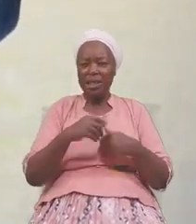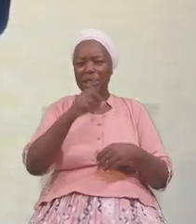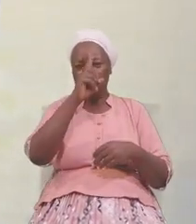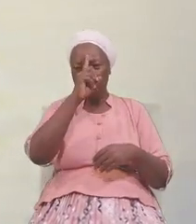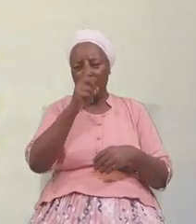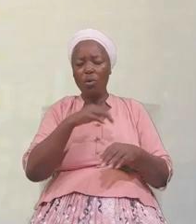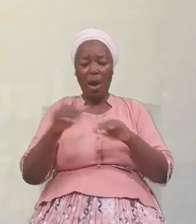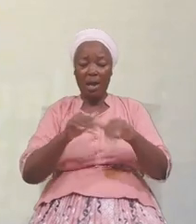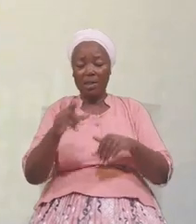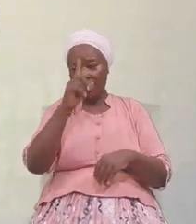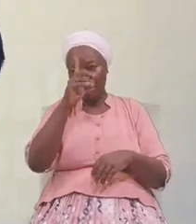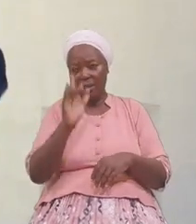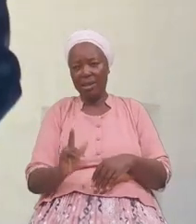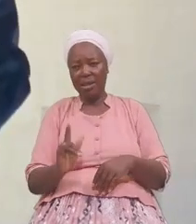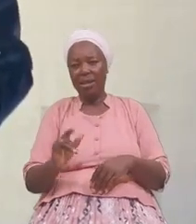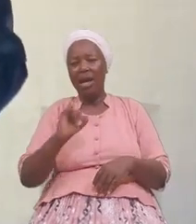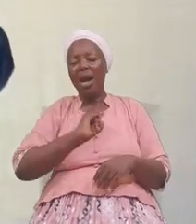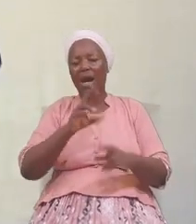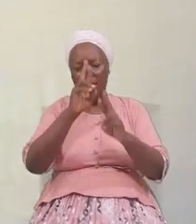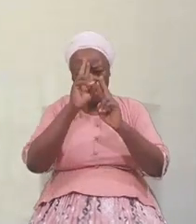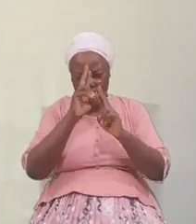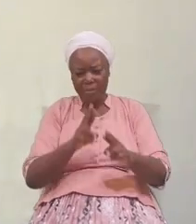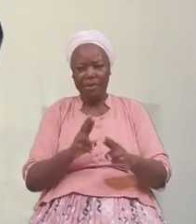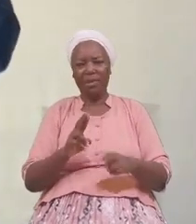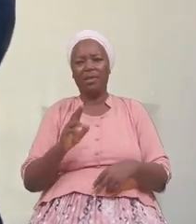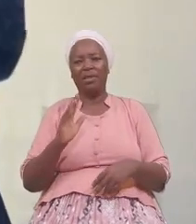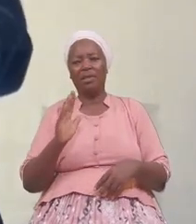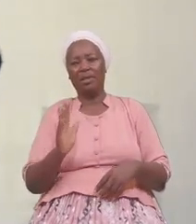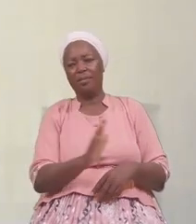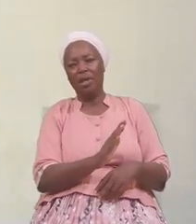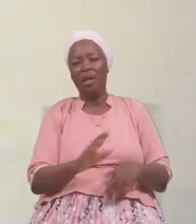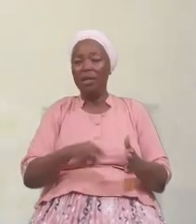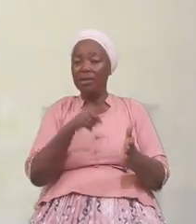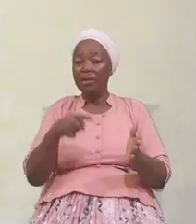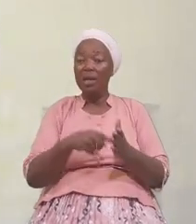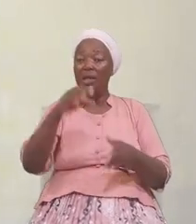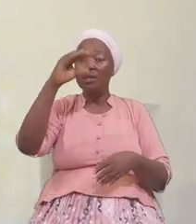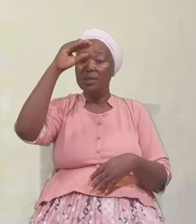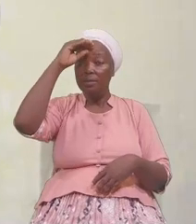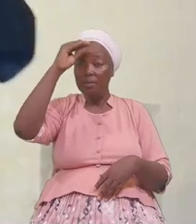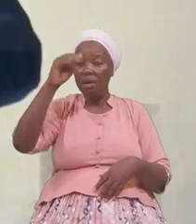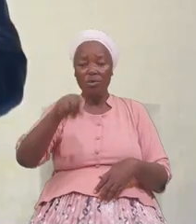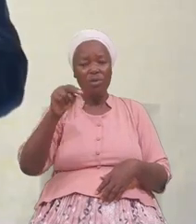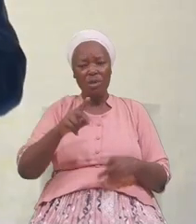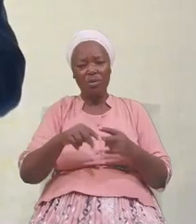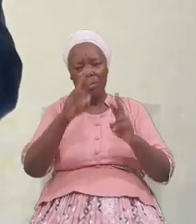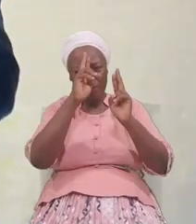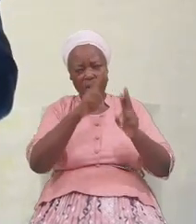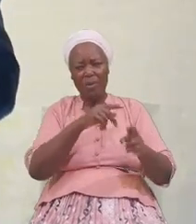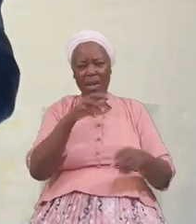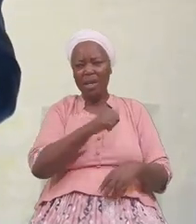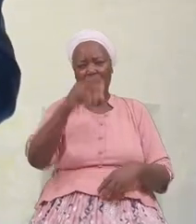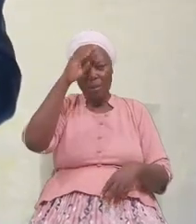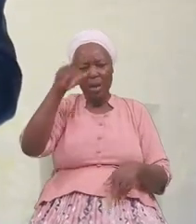intelligently, I respect them. This man, you need to respect a